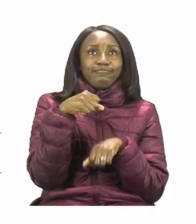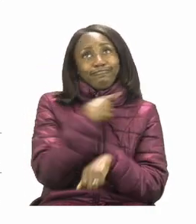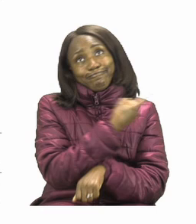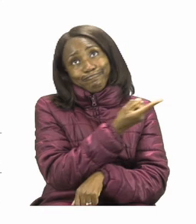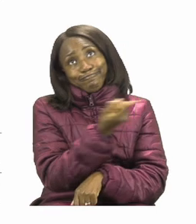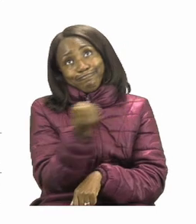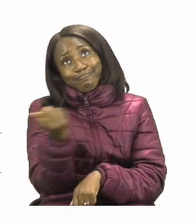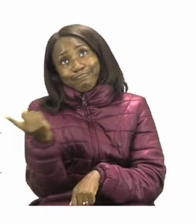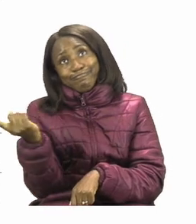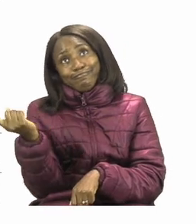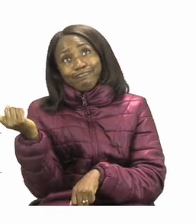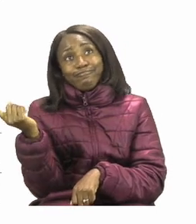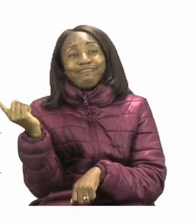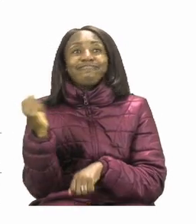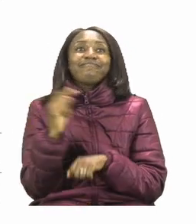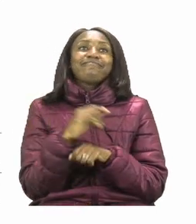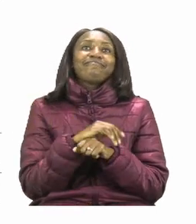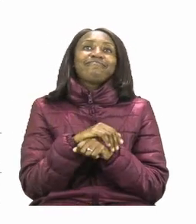they,